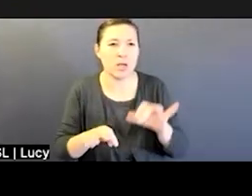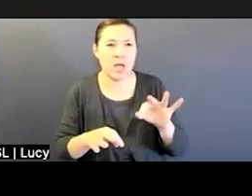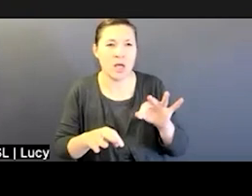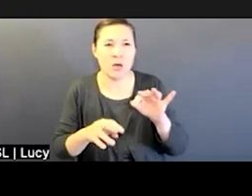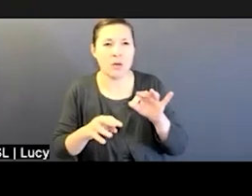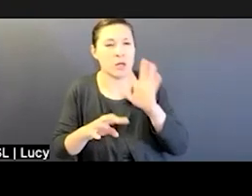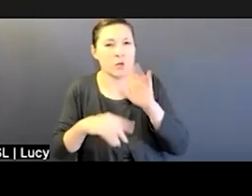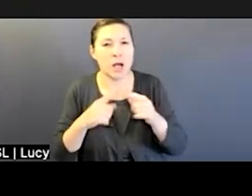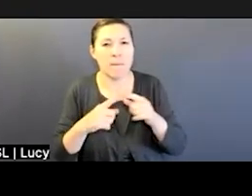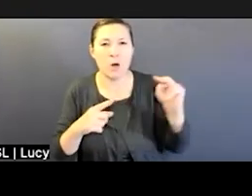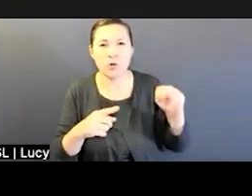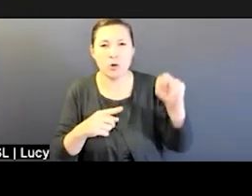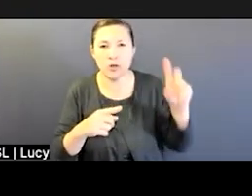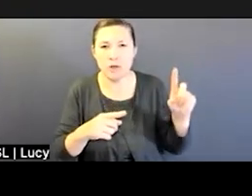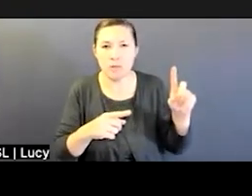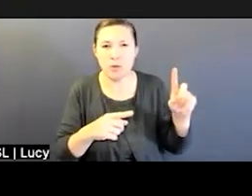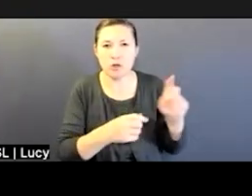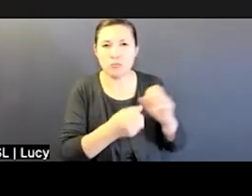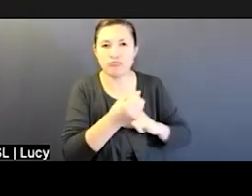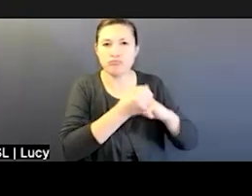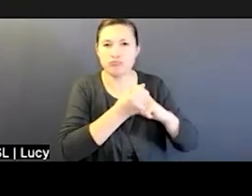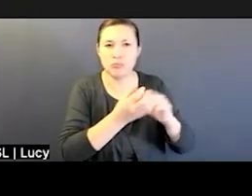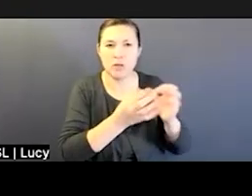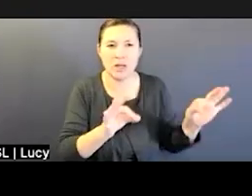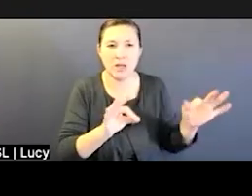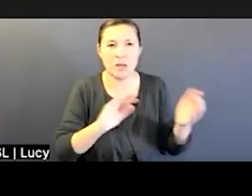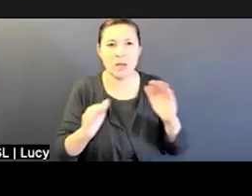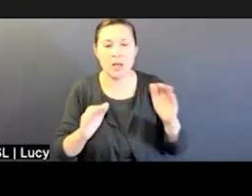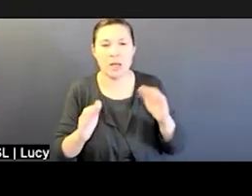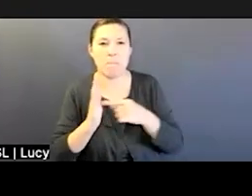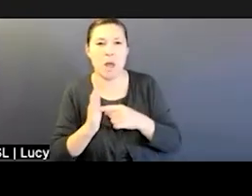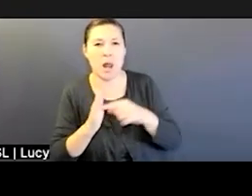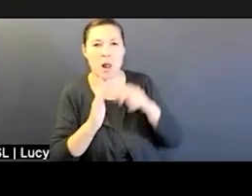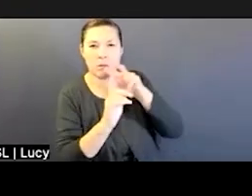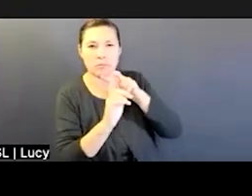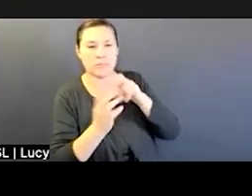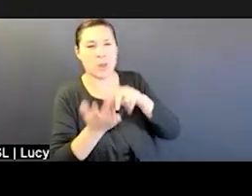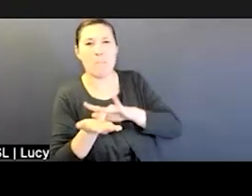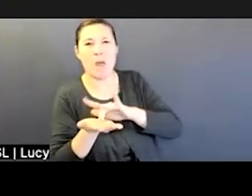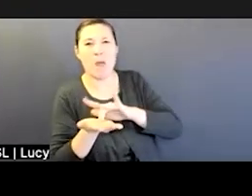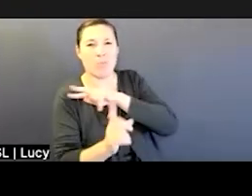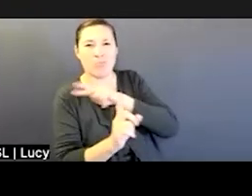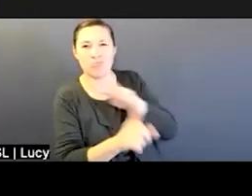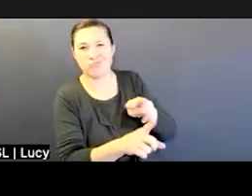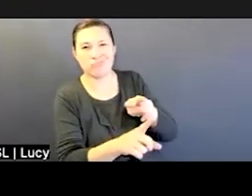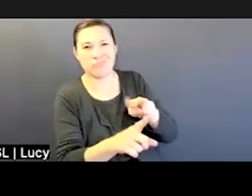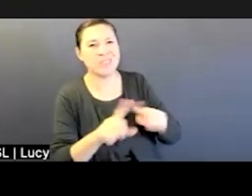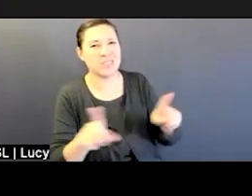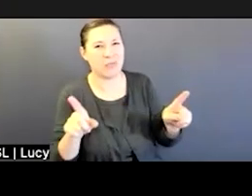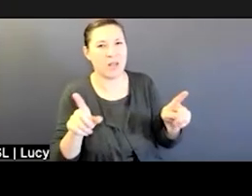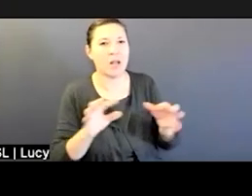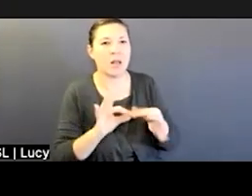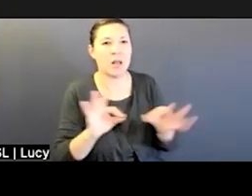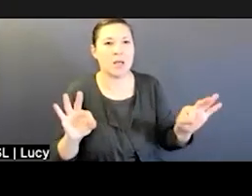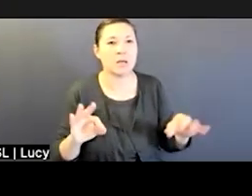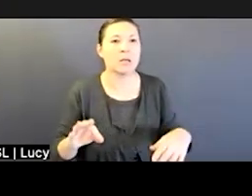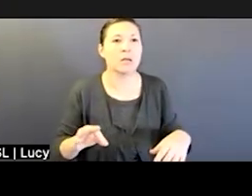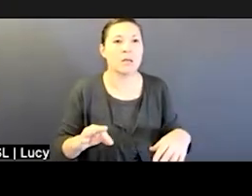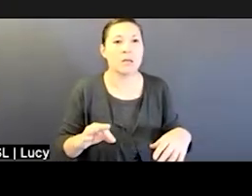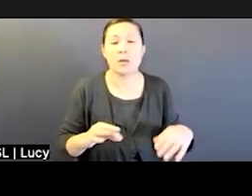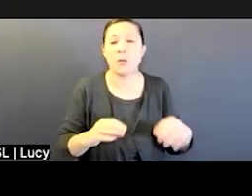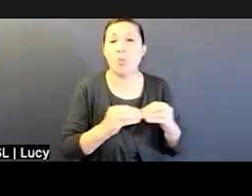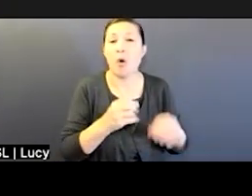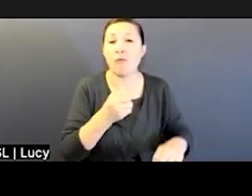language compared to medical model or ableist language, there's some differences. So a neurodiversity-affirming way of talking